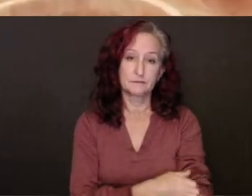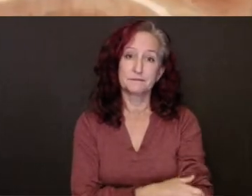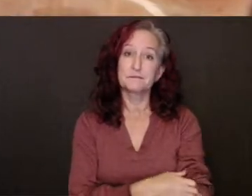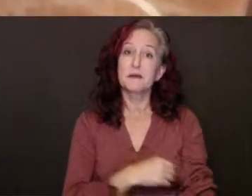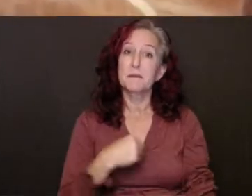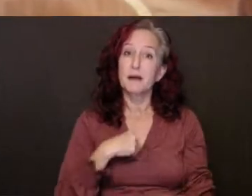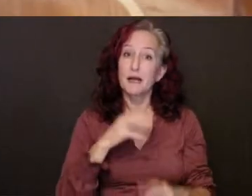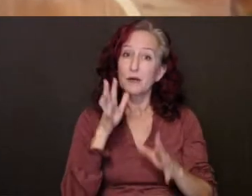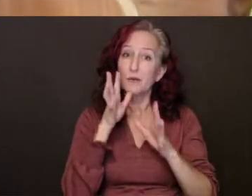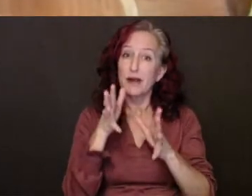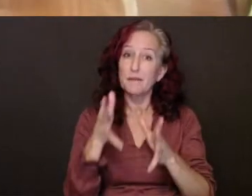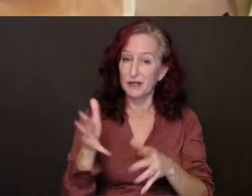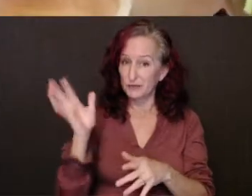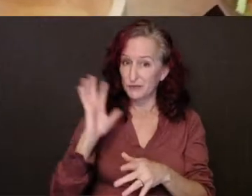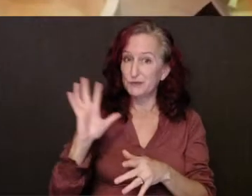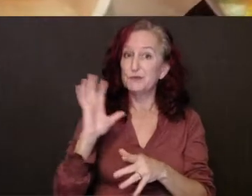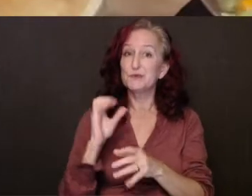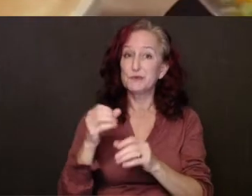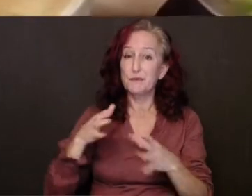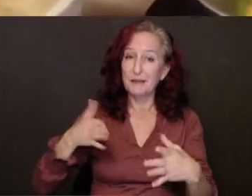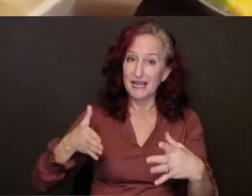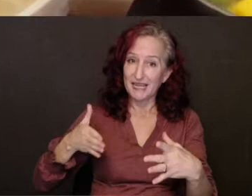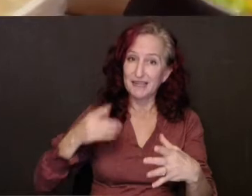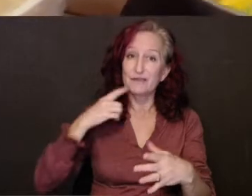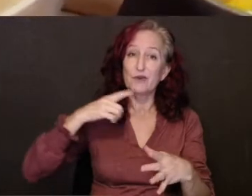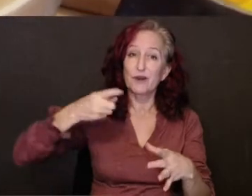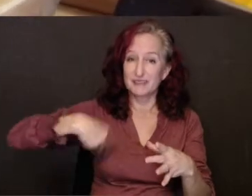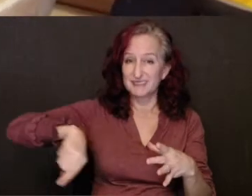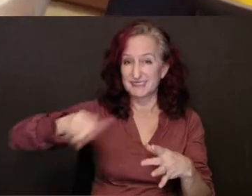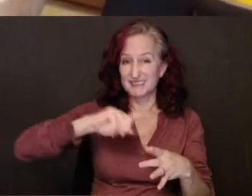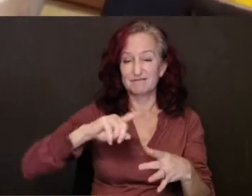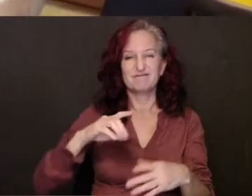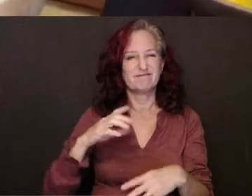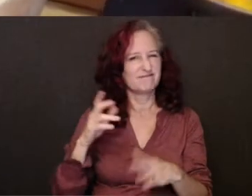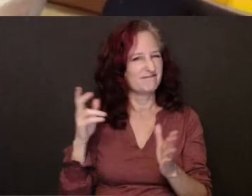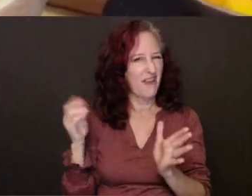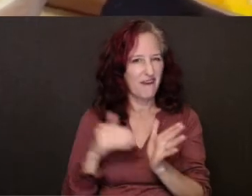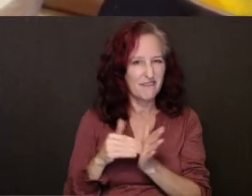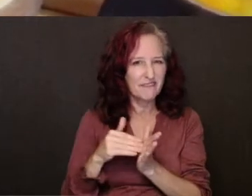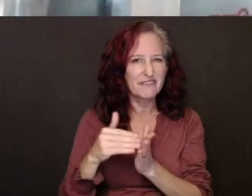to add a cup of hominy. And it's really, really delicious.